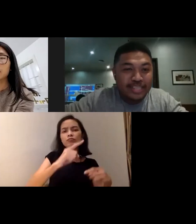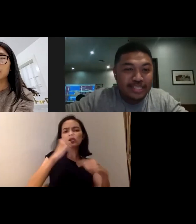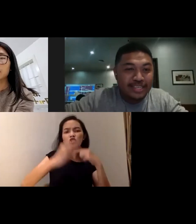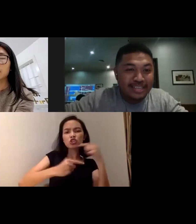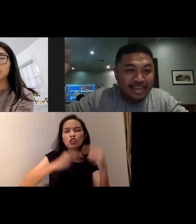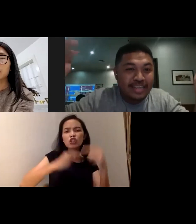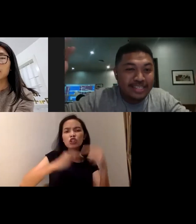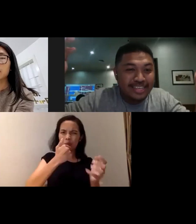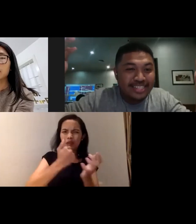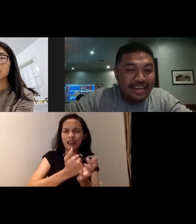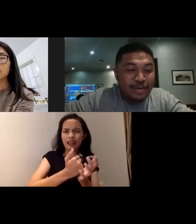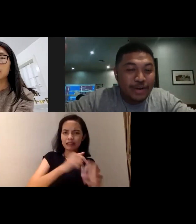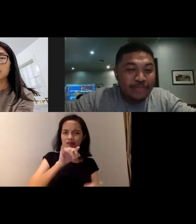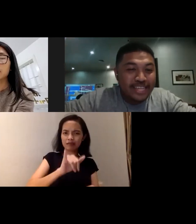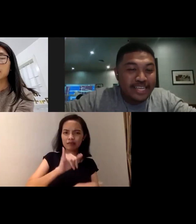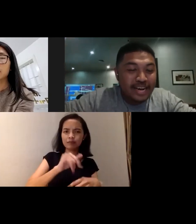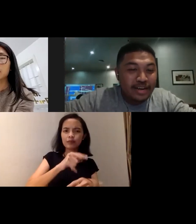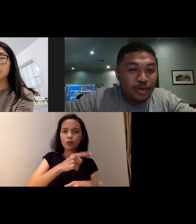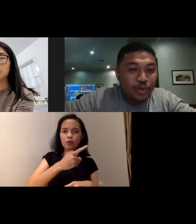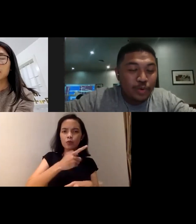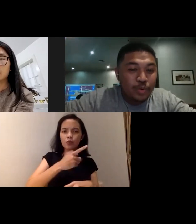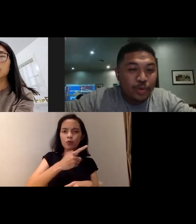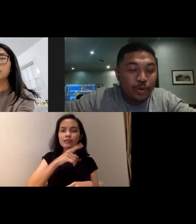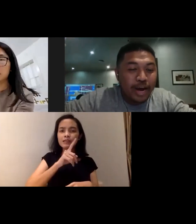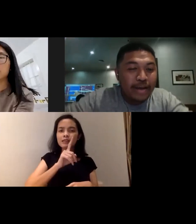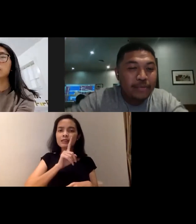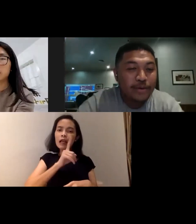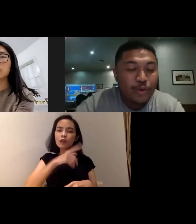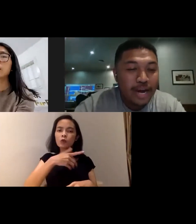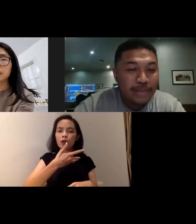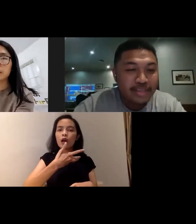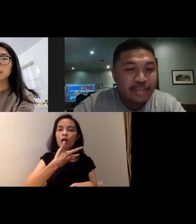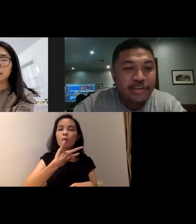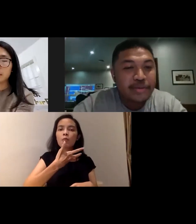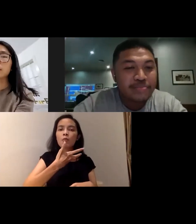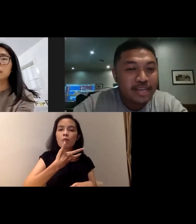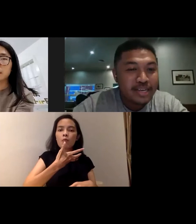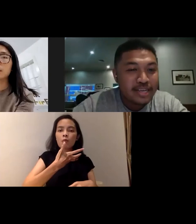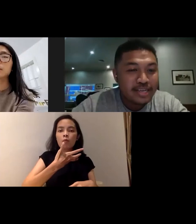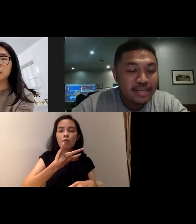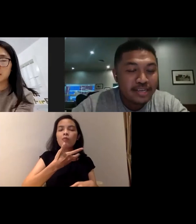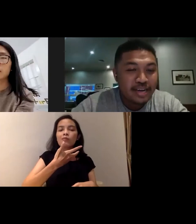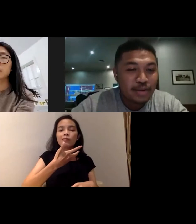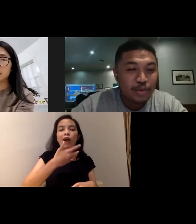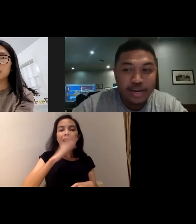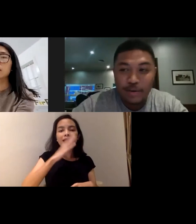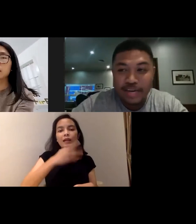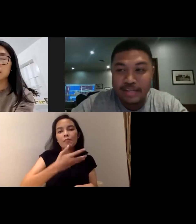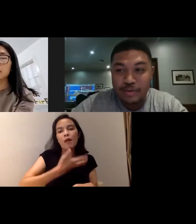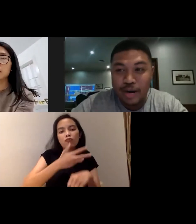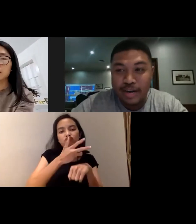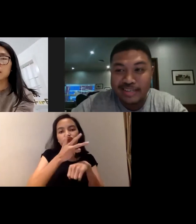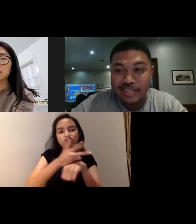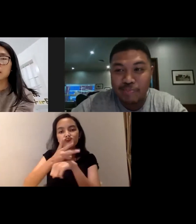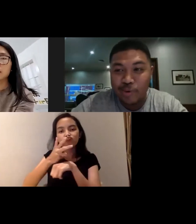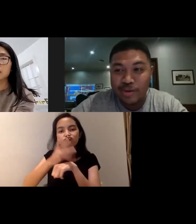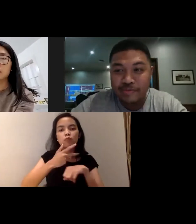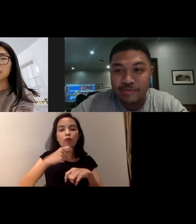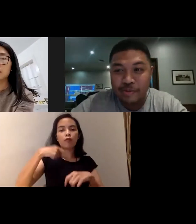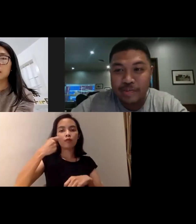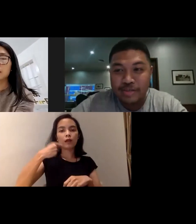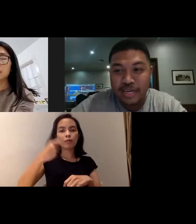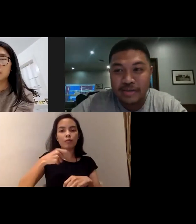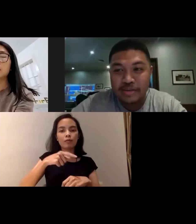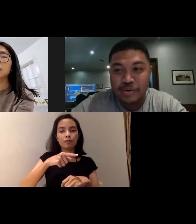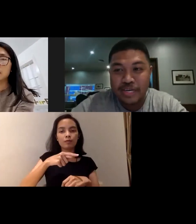know. That's exactly one of the things that why I make this film, and why it's important